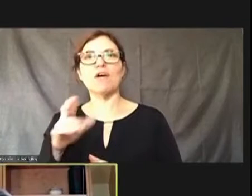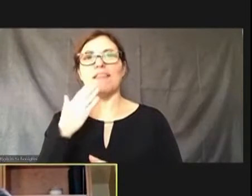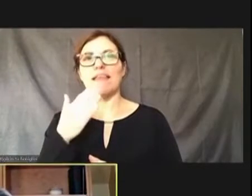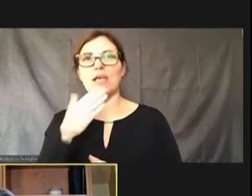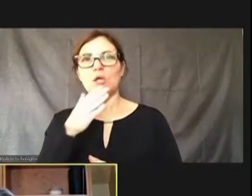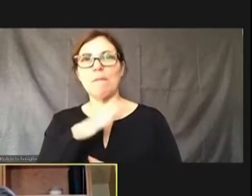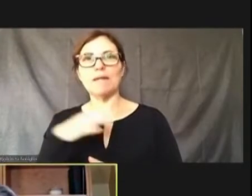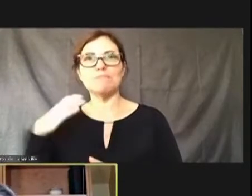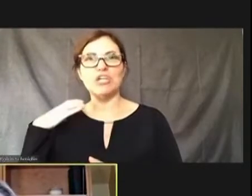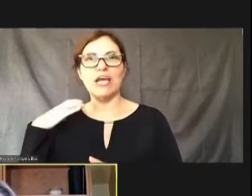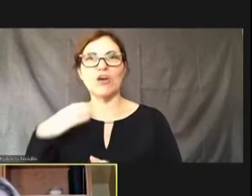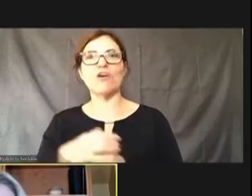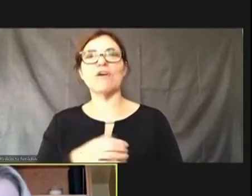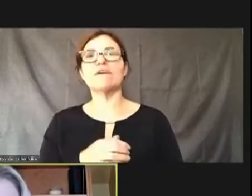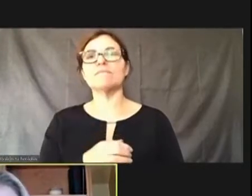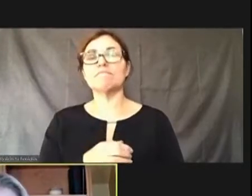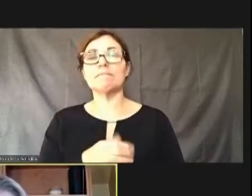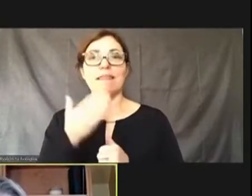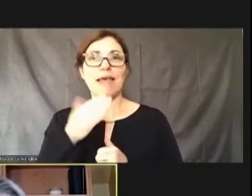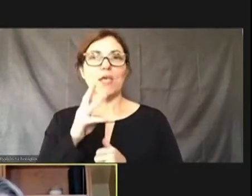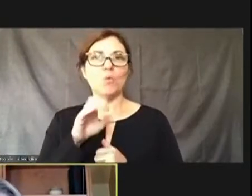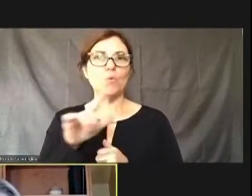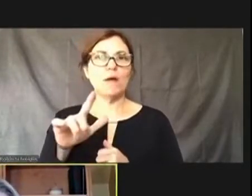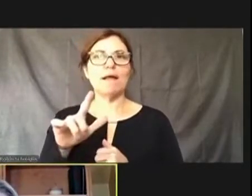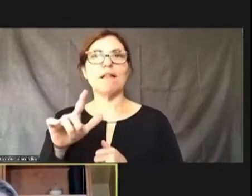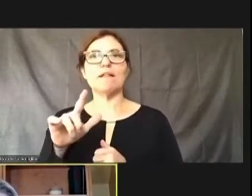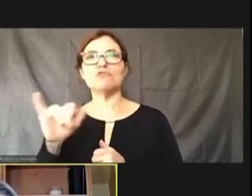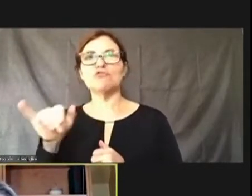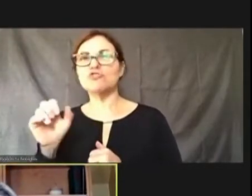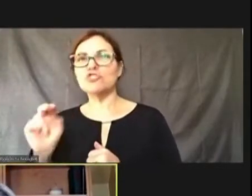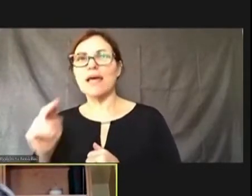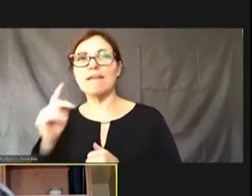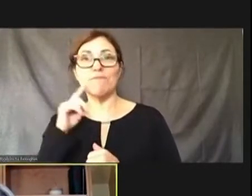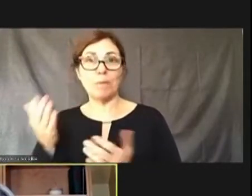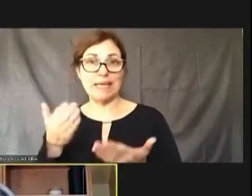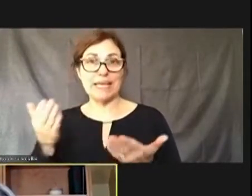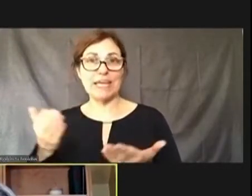you, Will and Jen, for being here. And